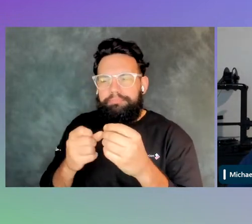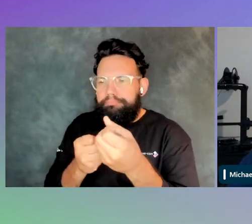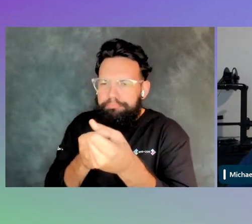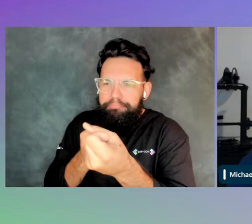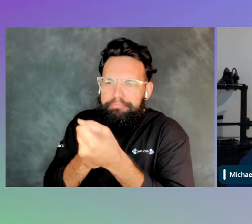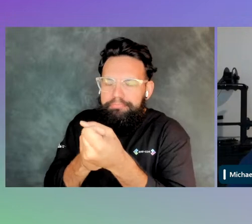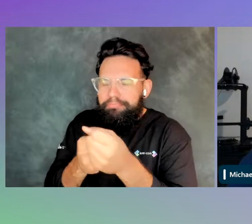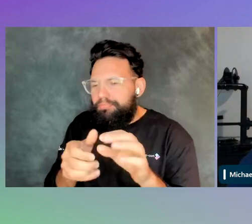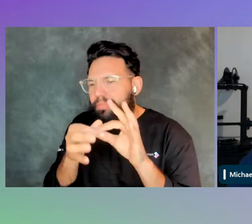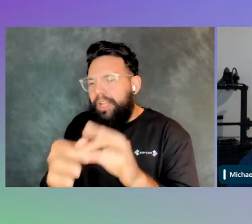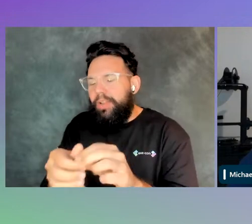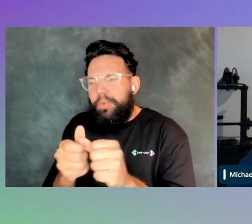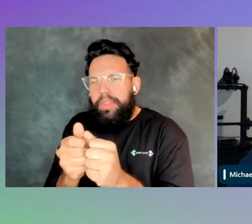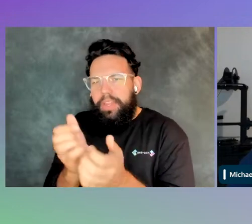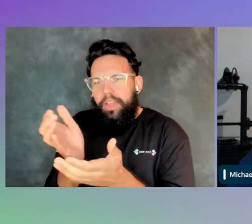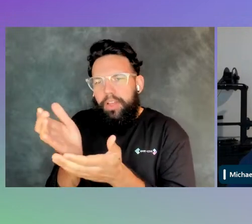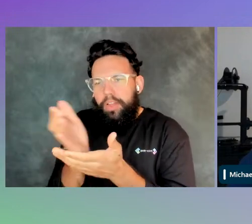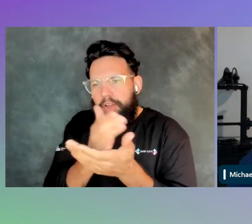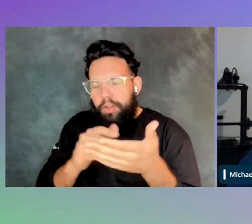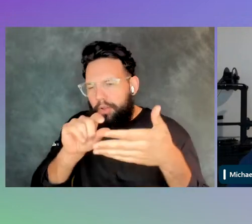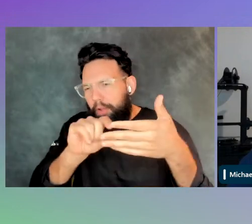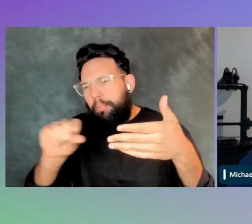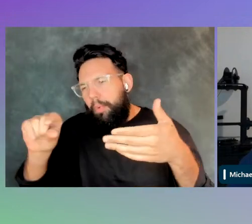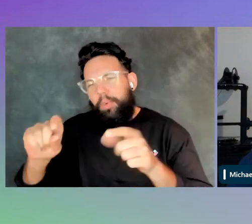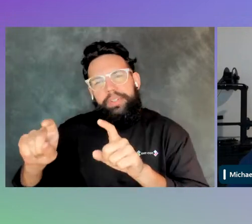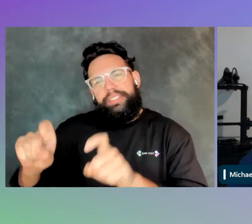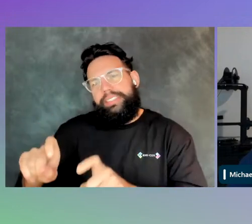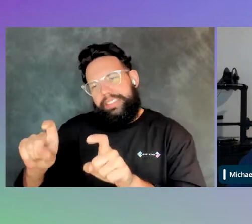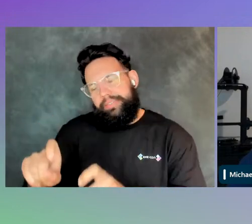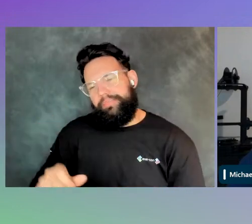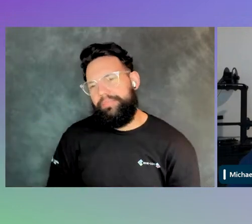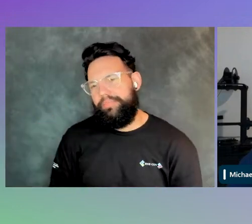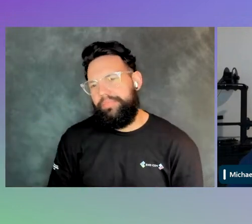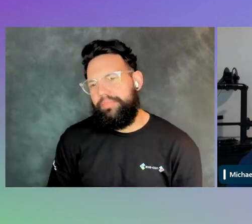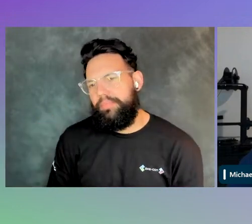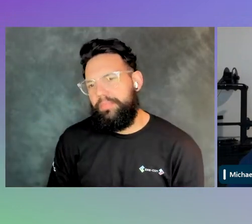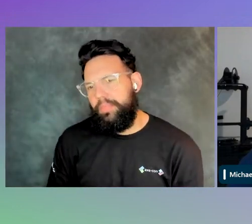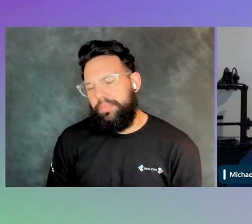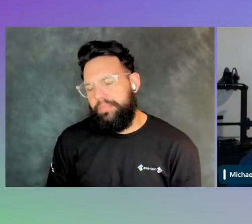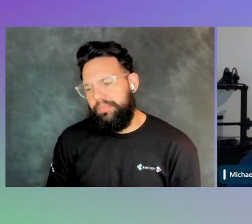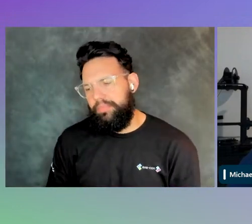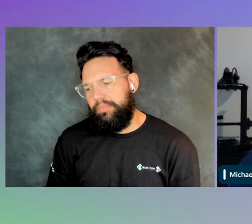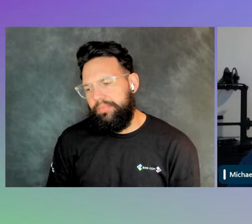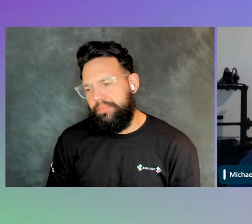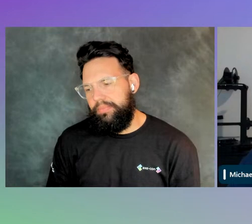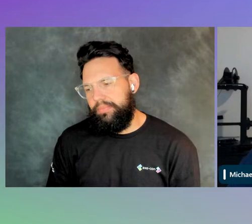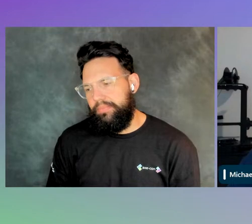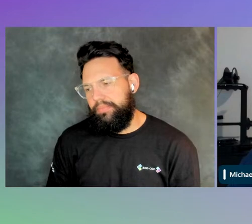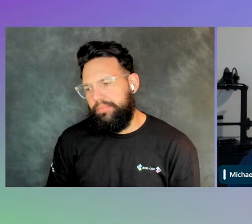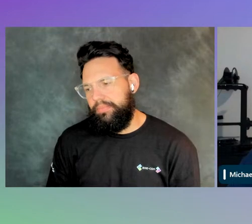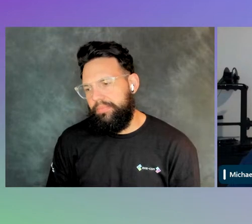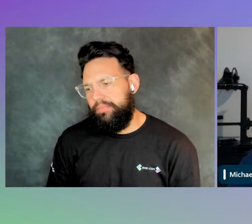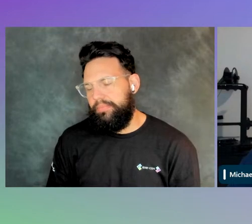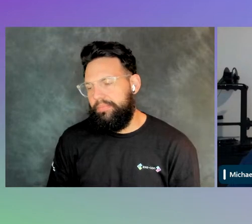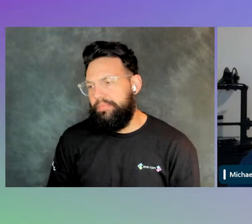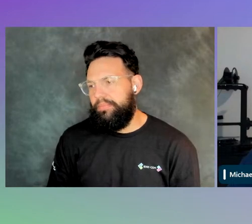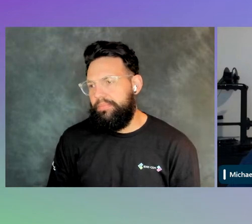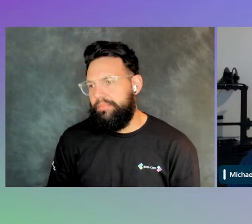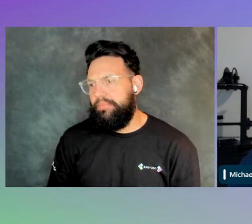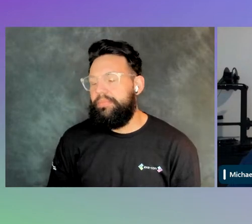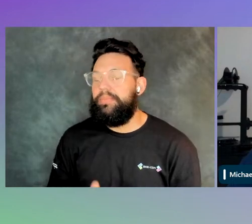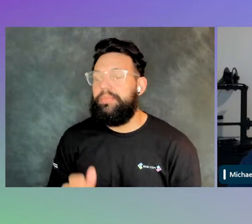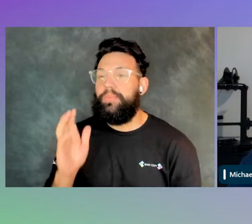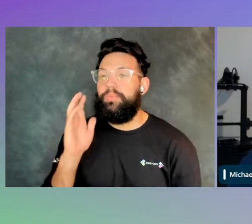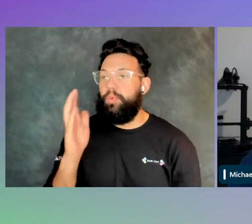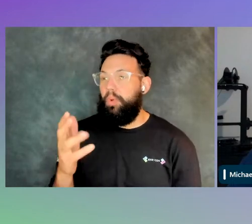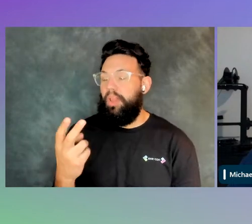That being covered, it does go through your use flow with accessibility